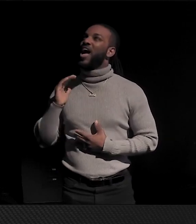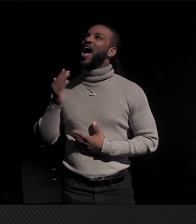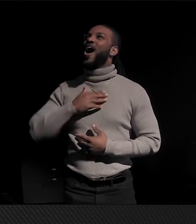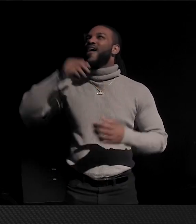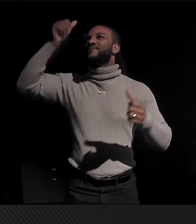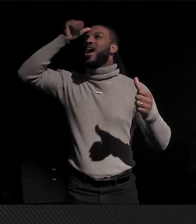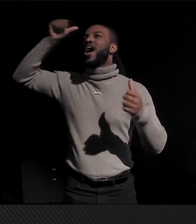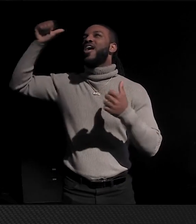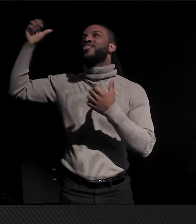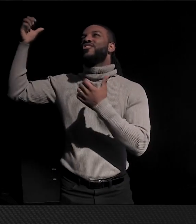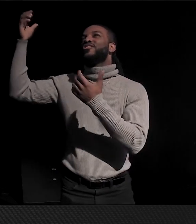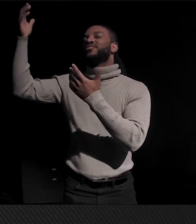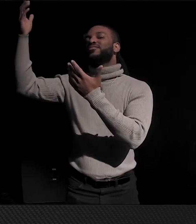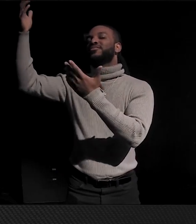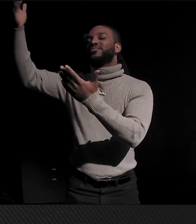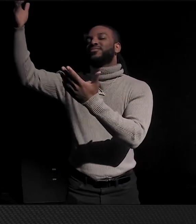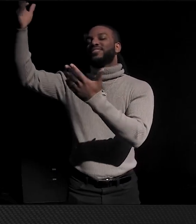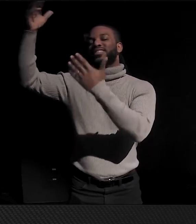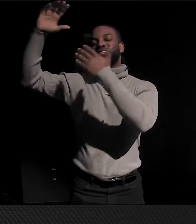Our